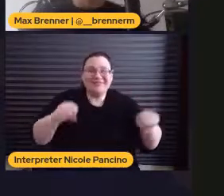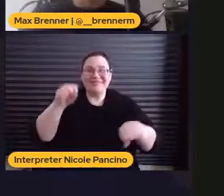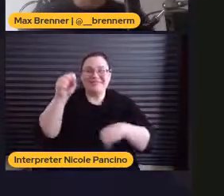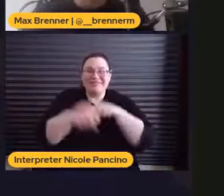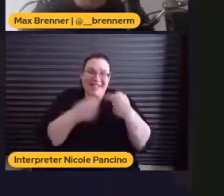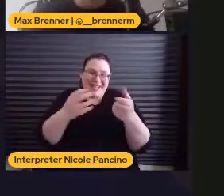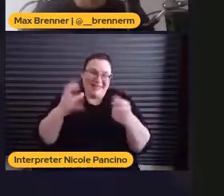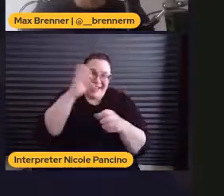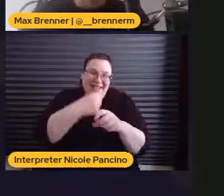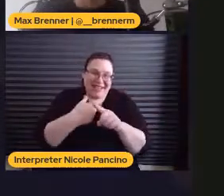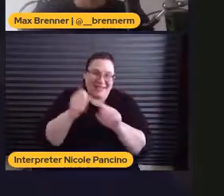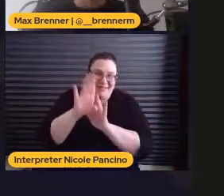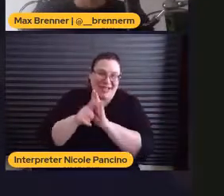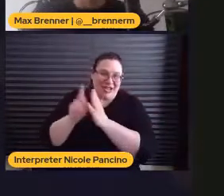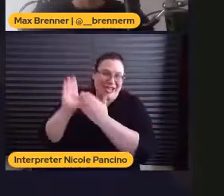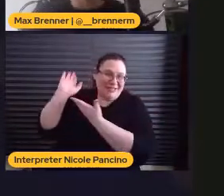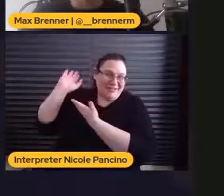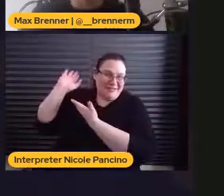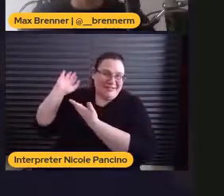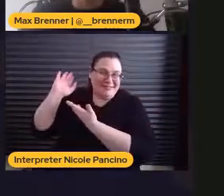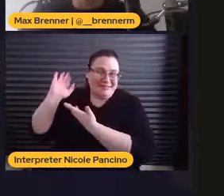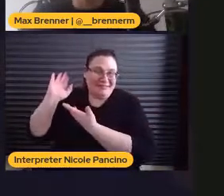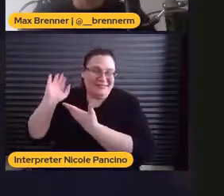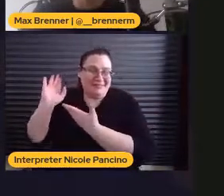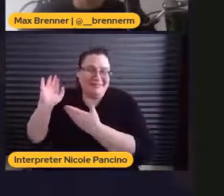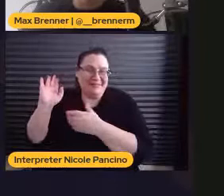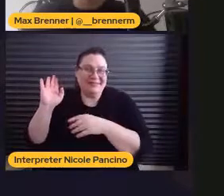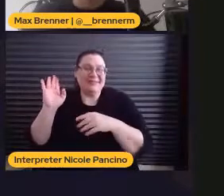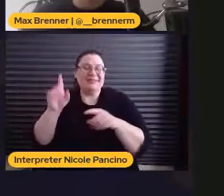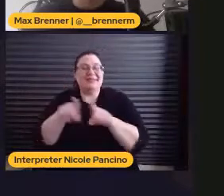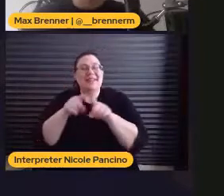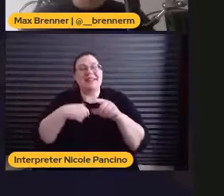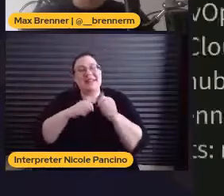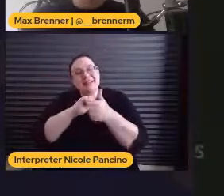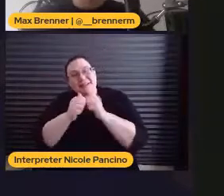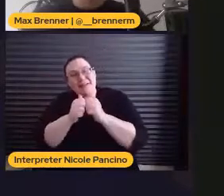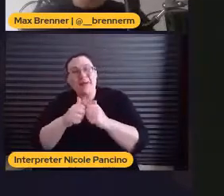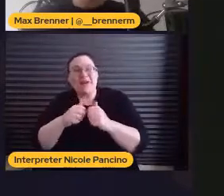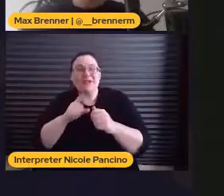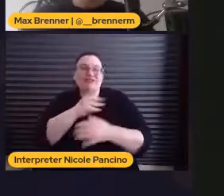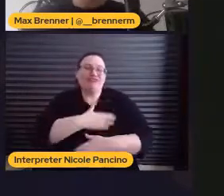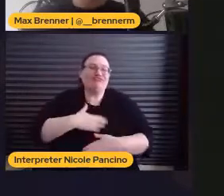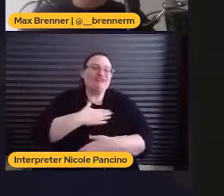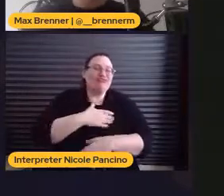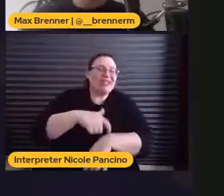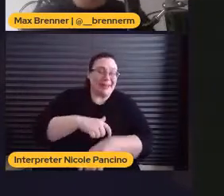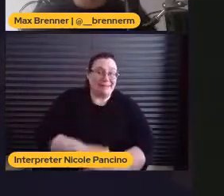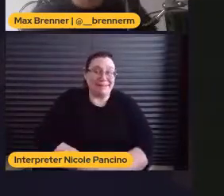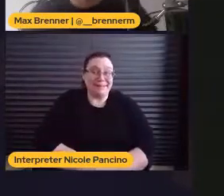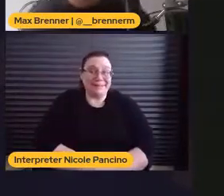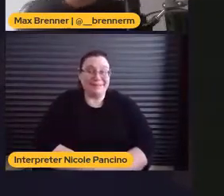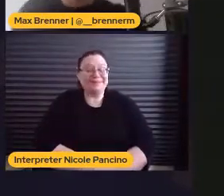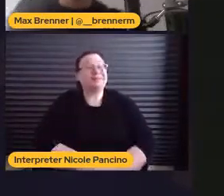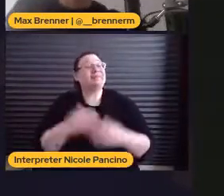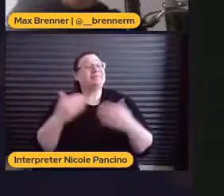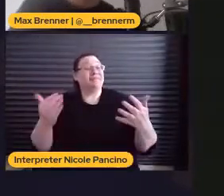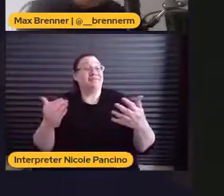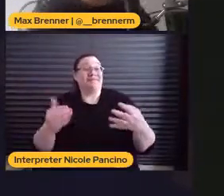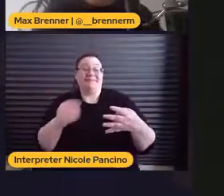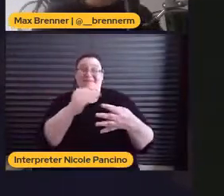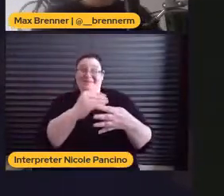from my background. And I do also some sports in my free time. Okay, let's jump into the actual